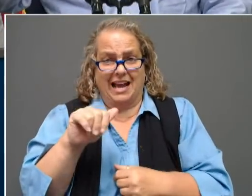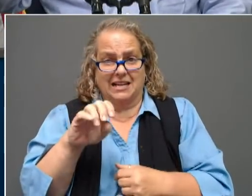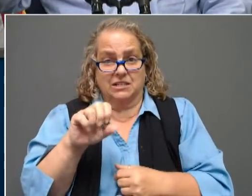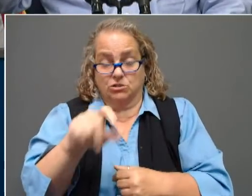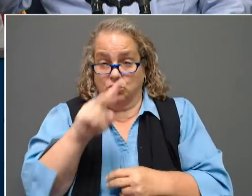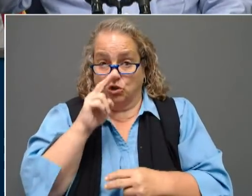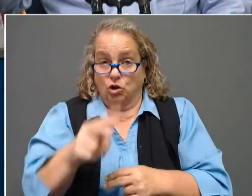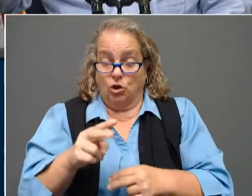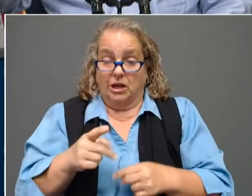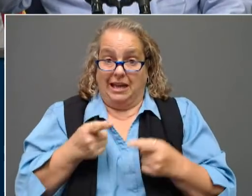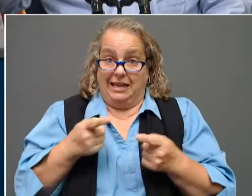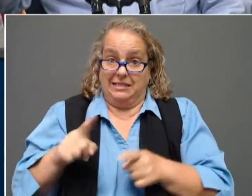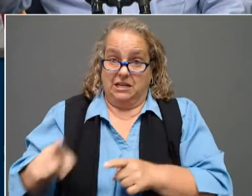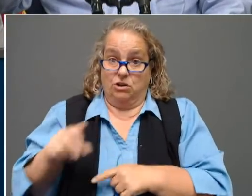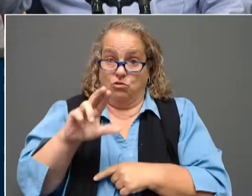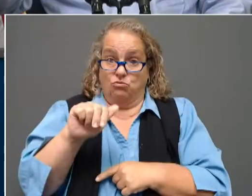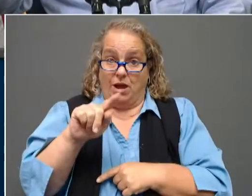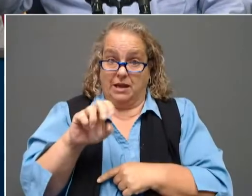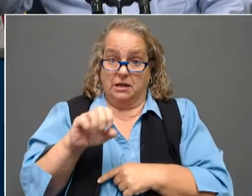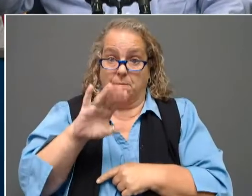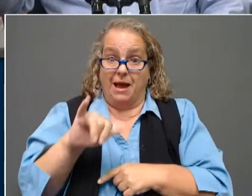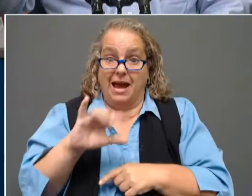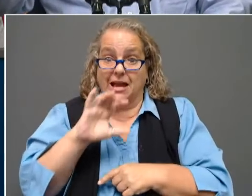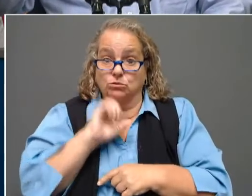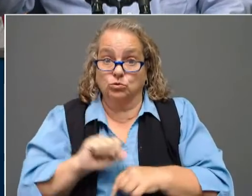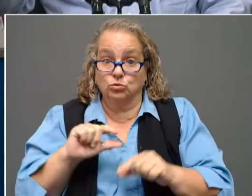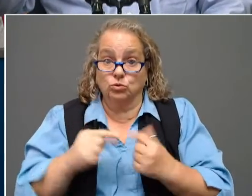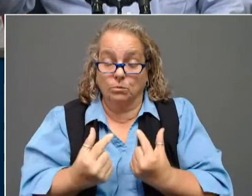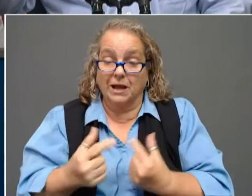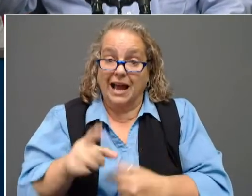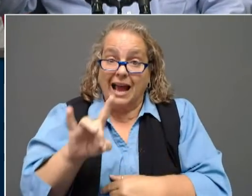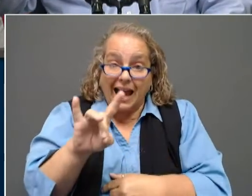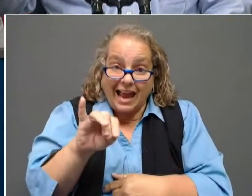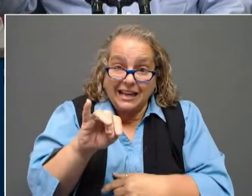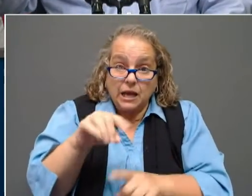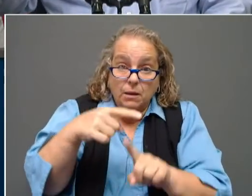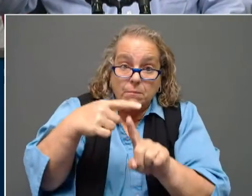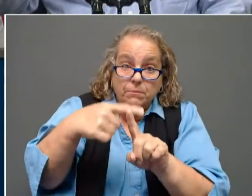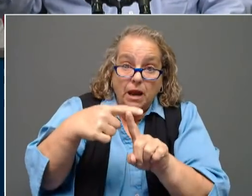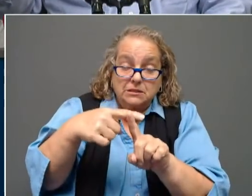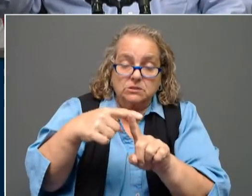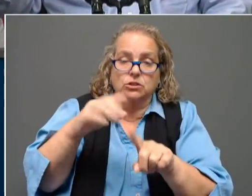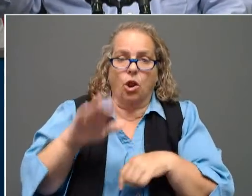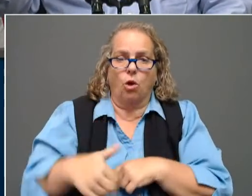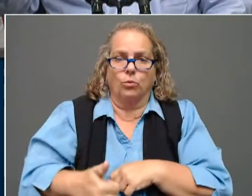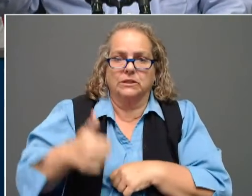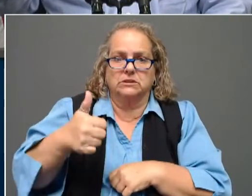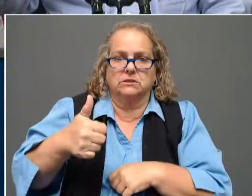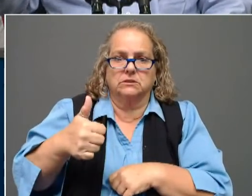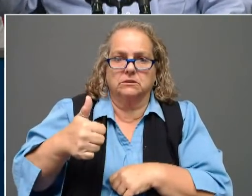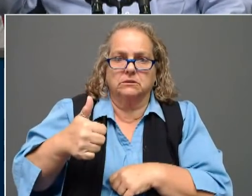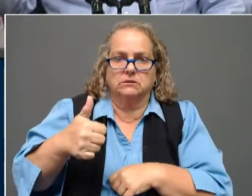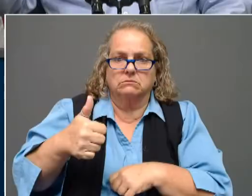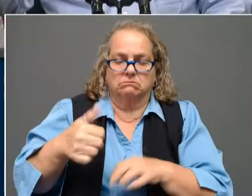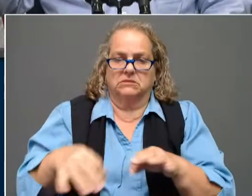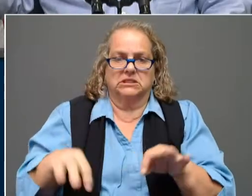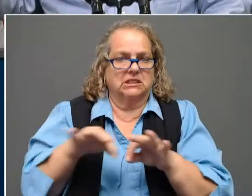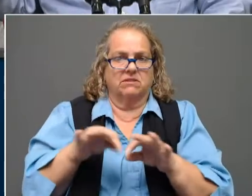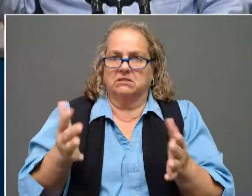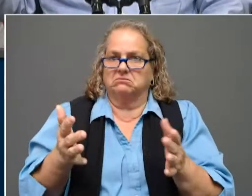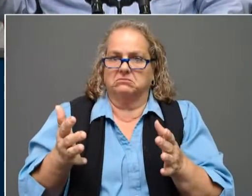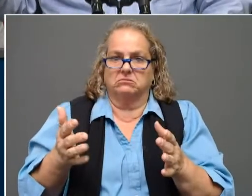group, the 80 plus is the lowest significantly. That is the